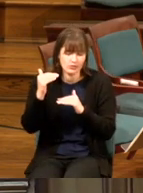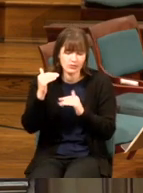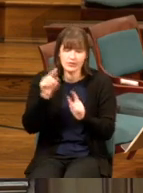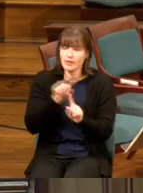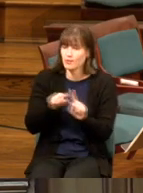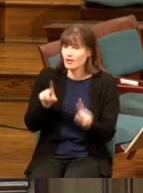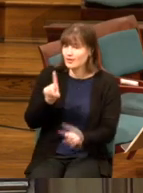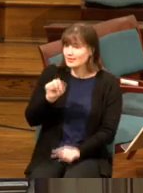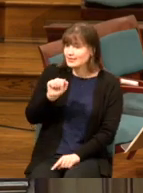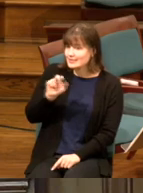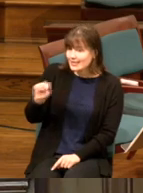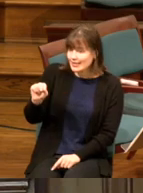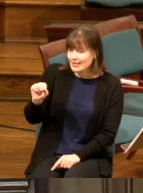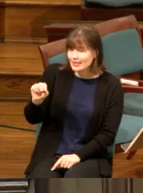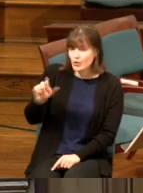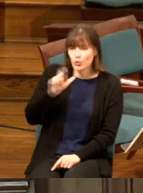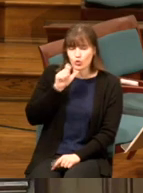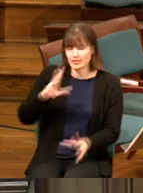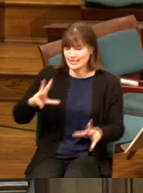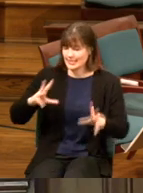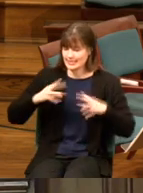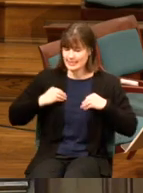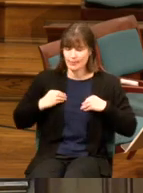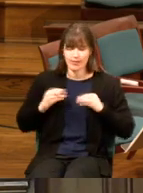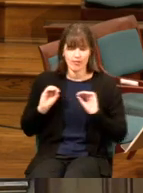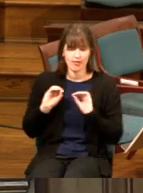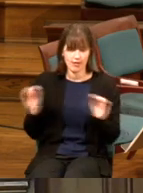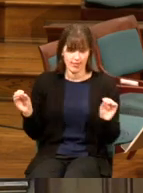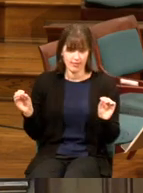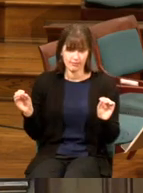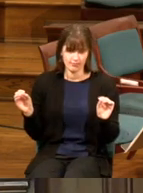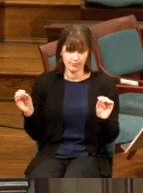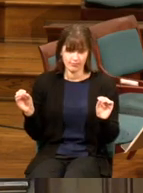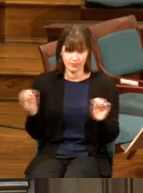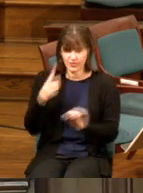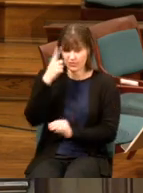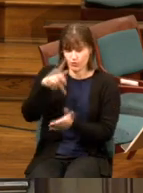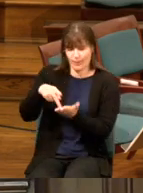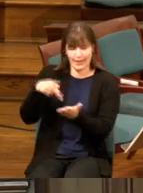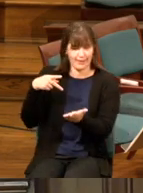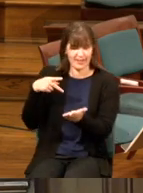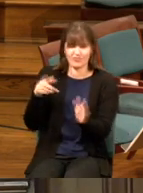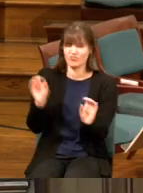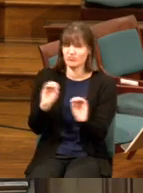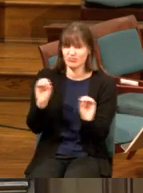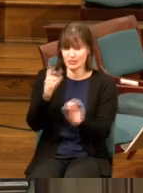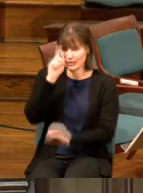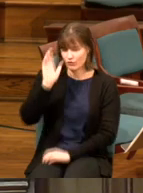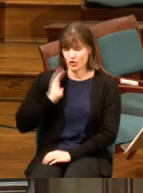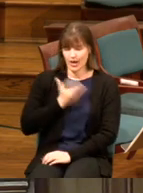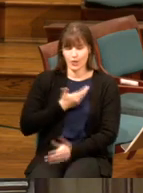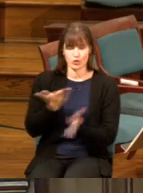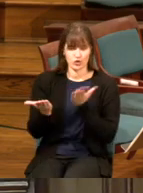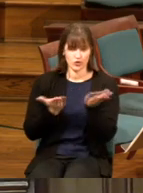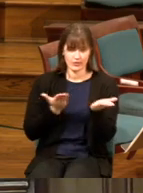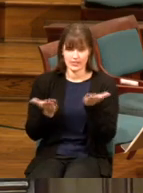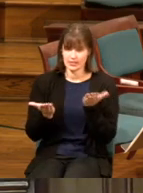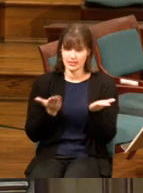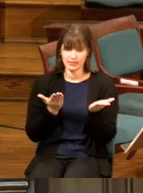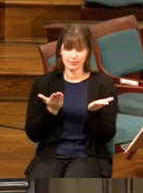Dan would not let them offer anything for payment for our services rendered.